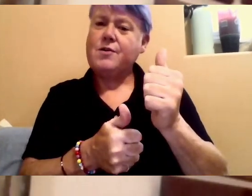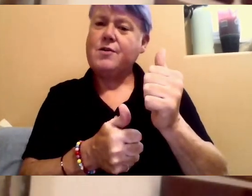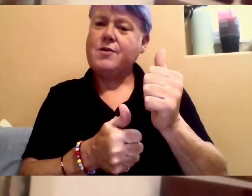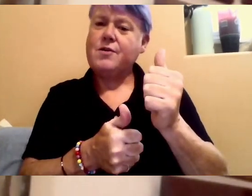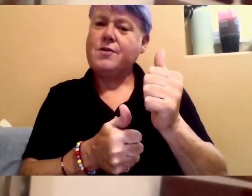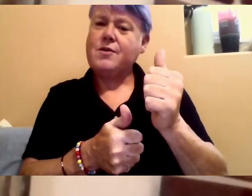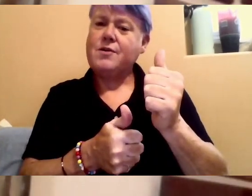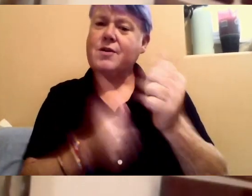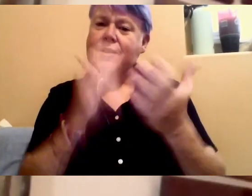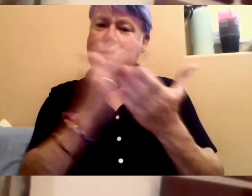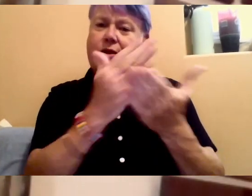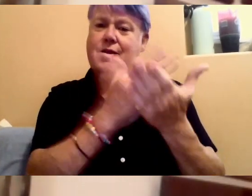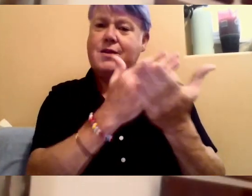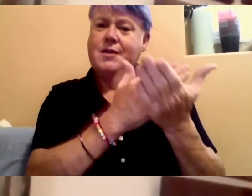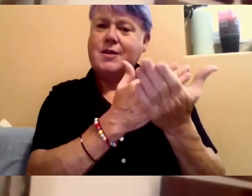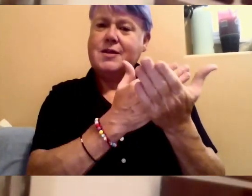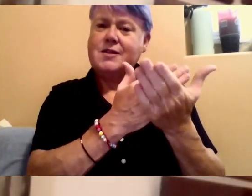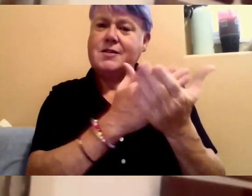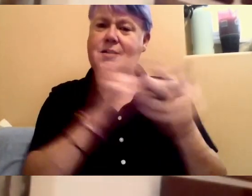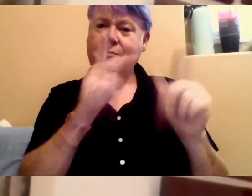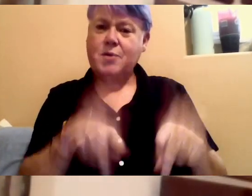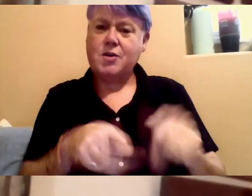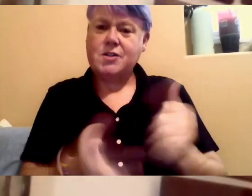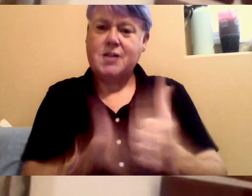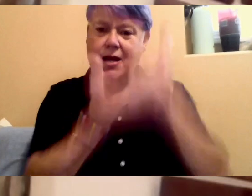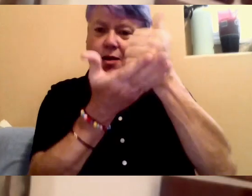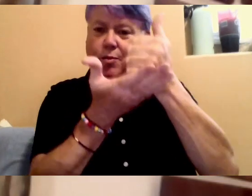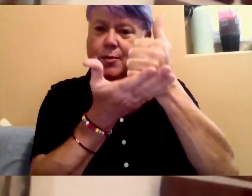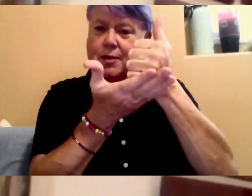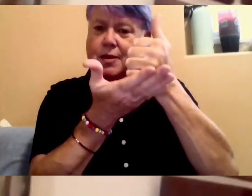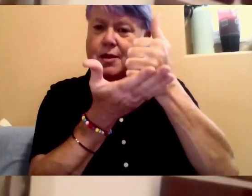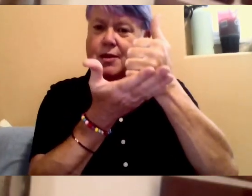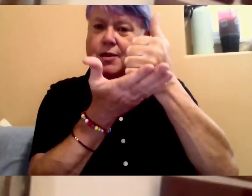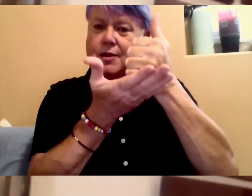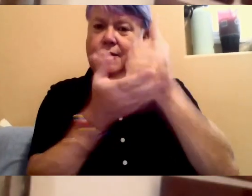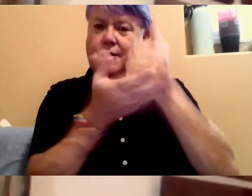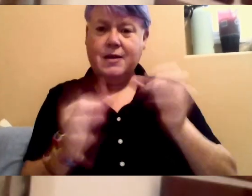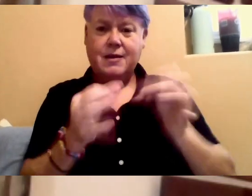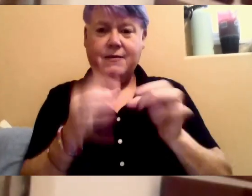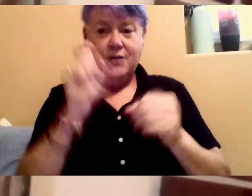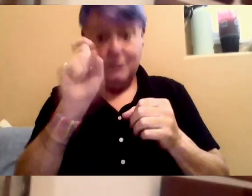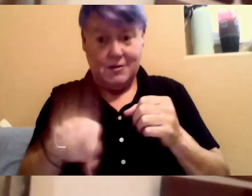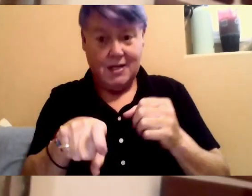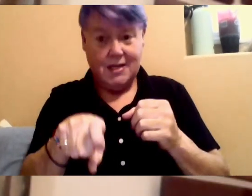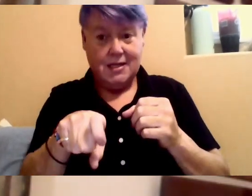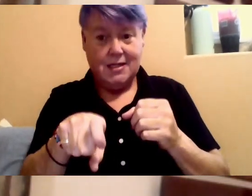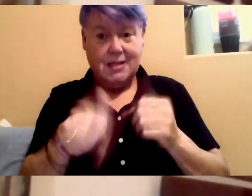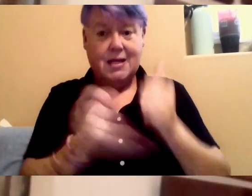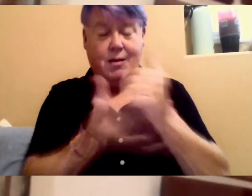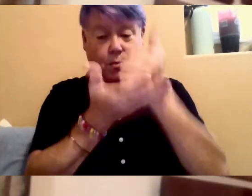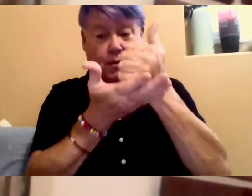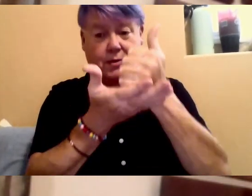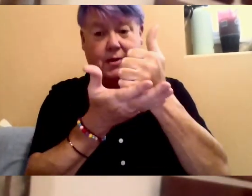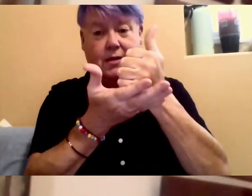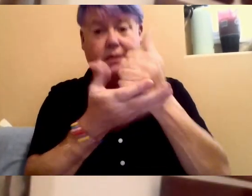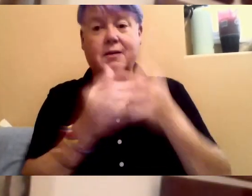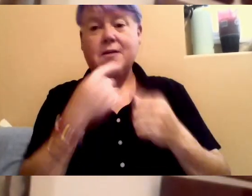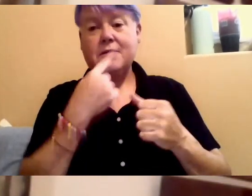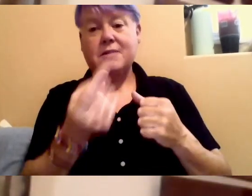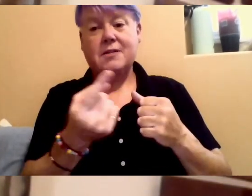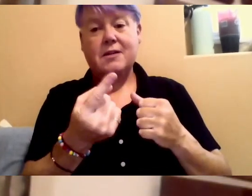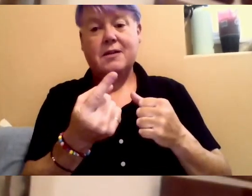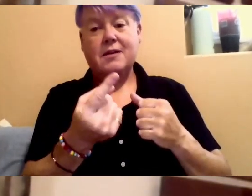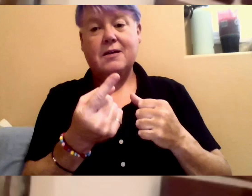enlist a member of the public to help you if you really needed help. And he said,